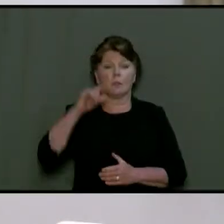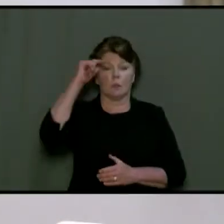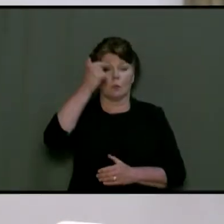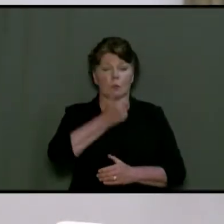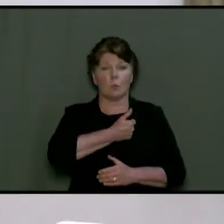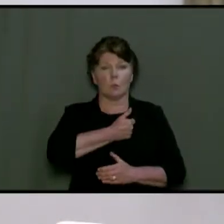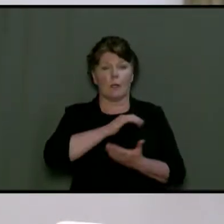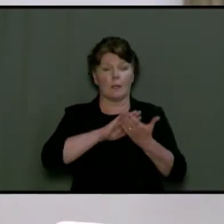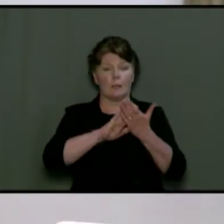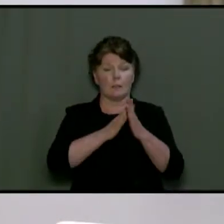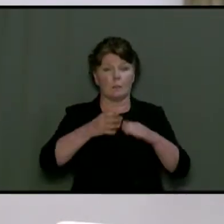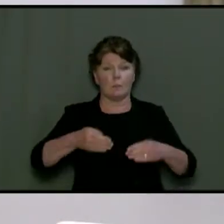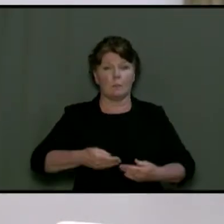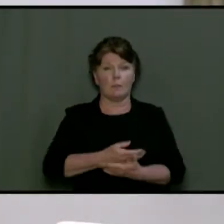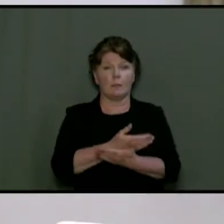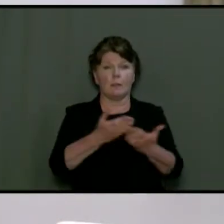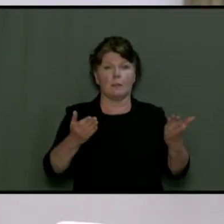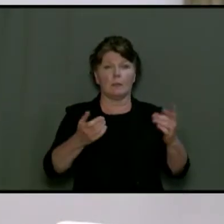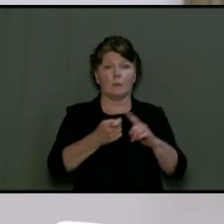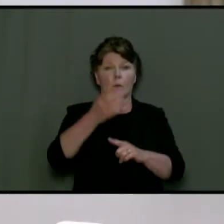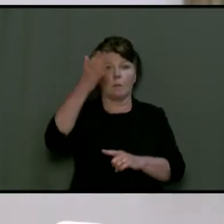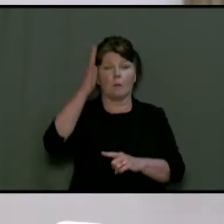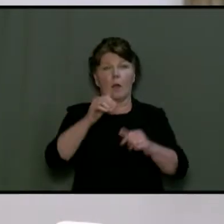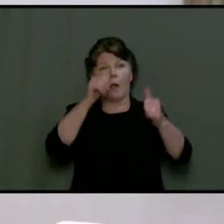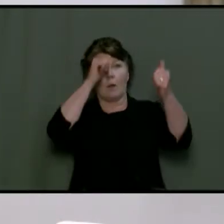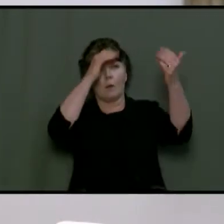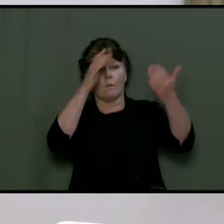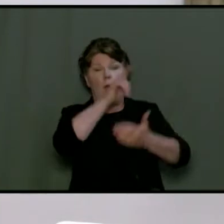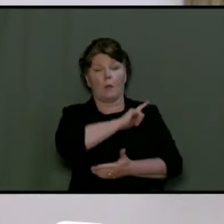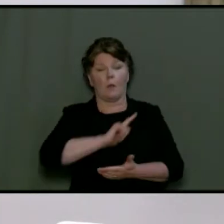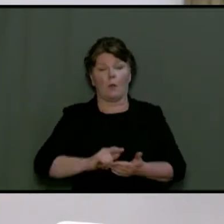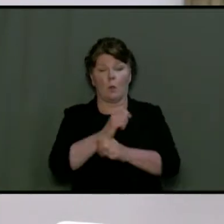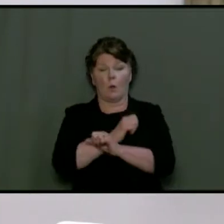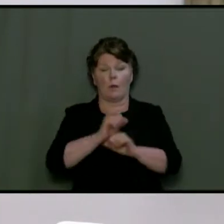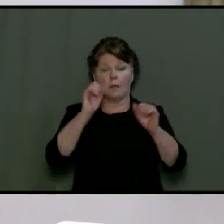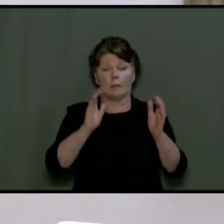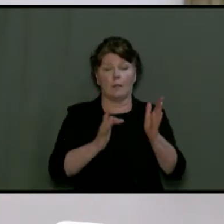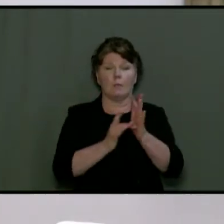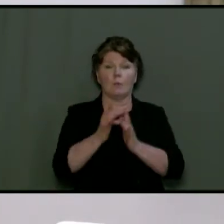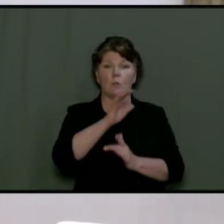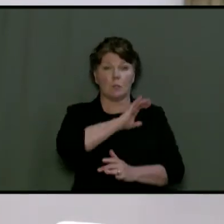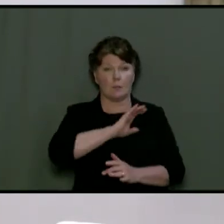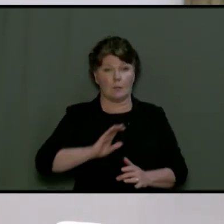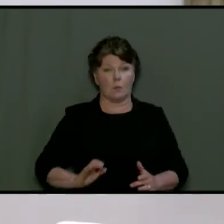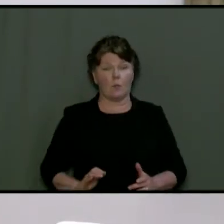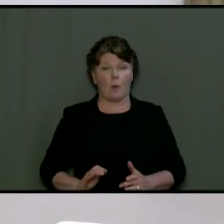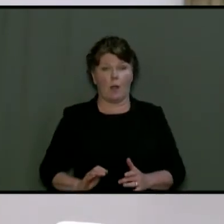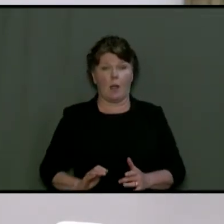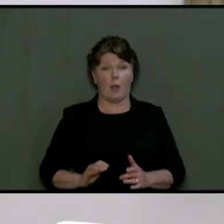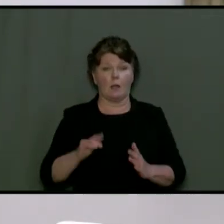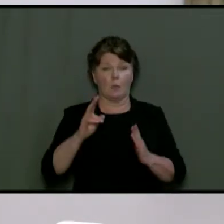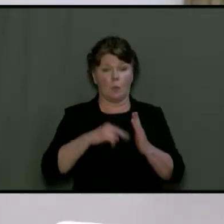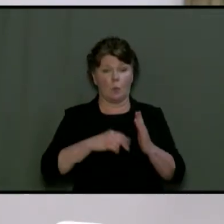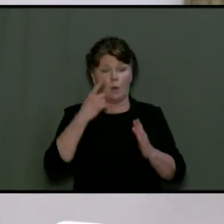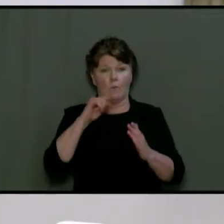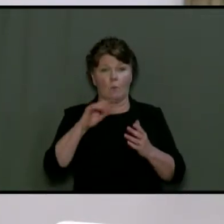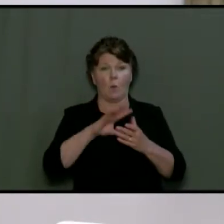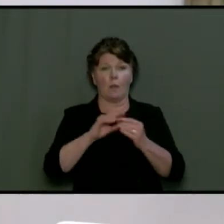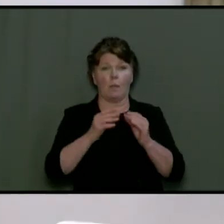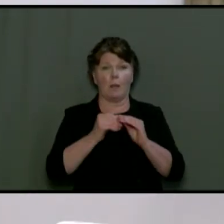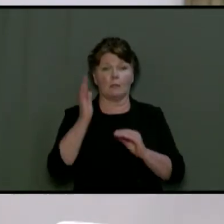Grace to you and peace from God our Father and from our Lord and Savior Jesus Christ. The text for my